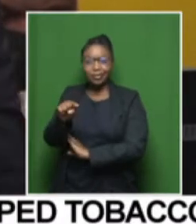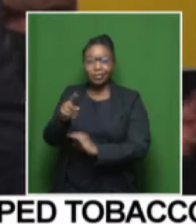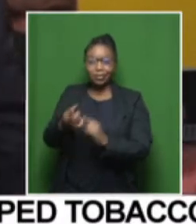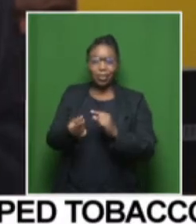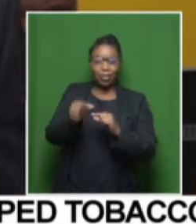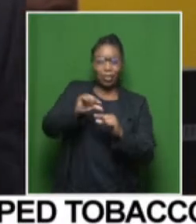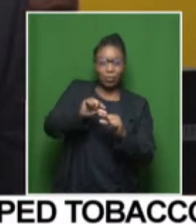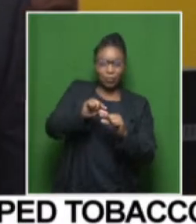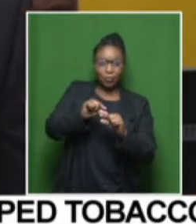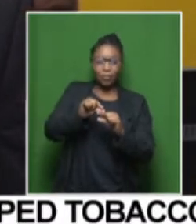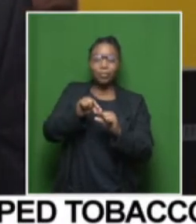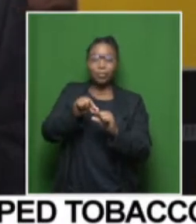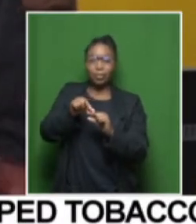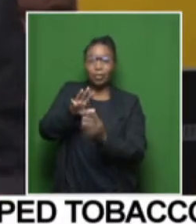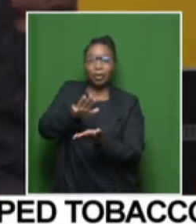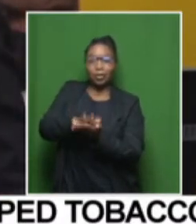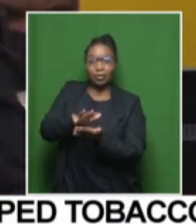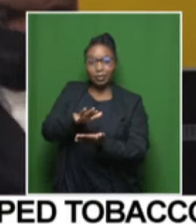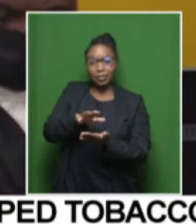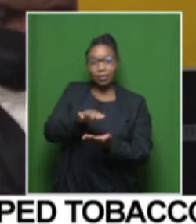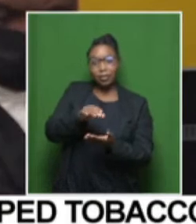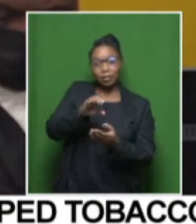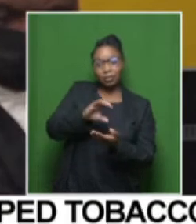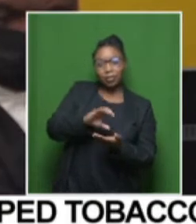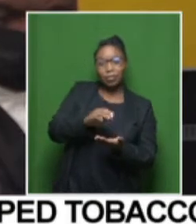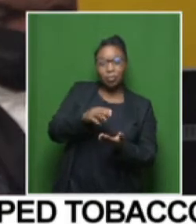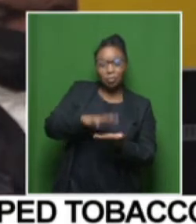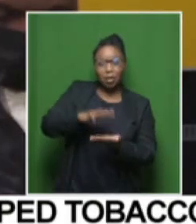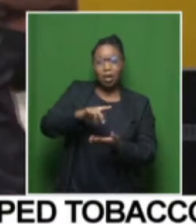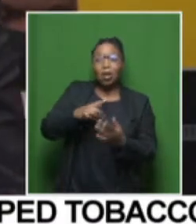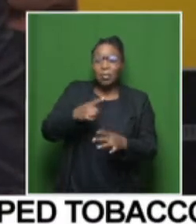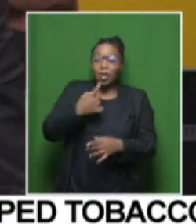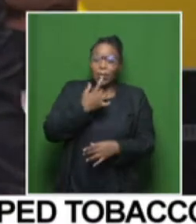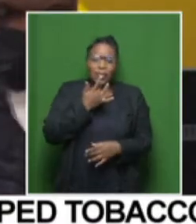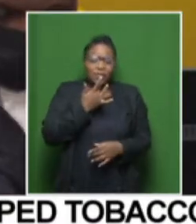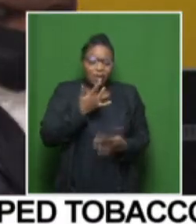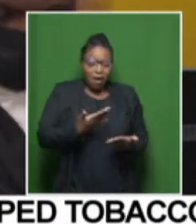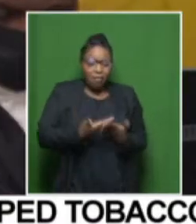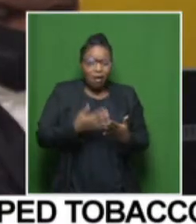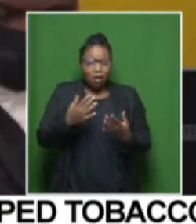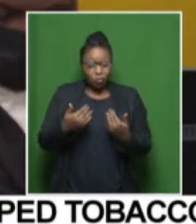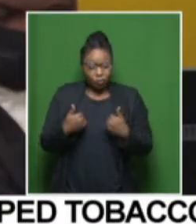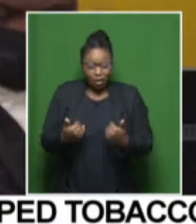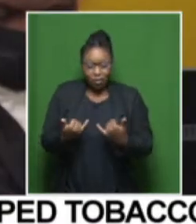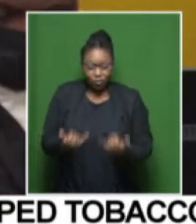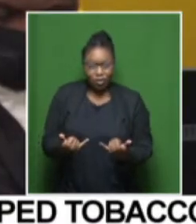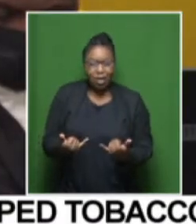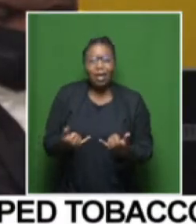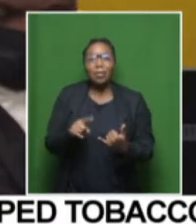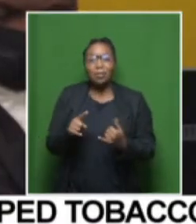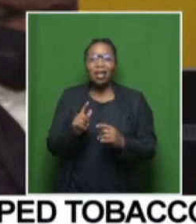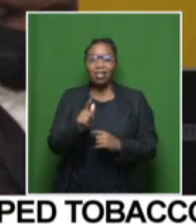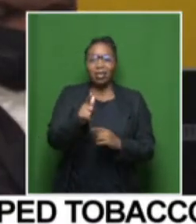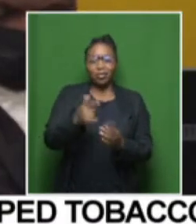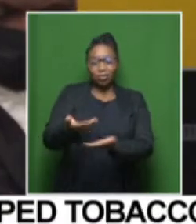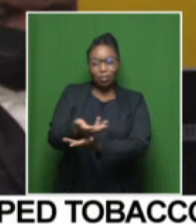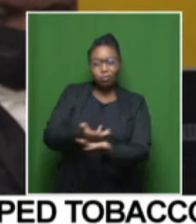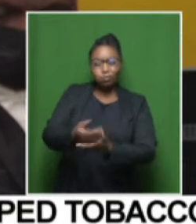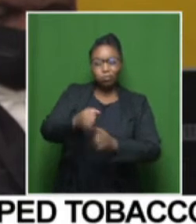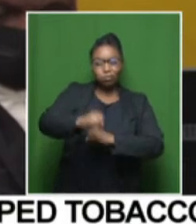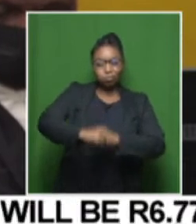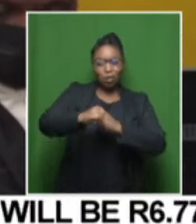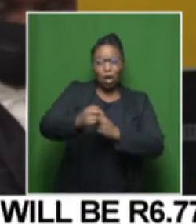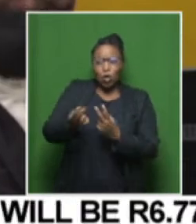of consultations and all of the. I would have preferred to introduce it today. A new tax will also be introduced on beer